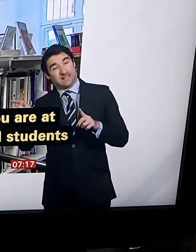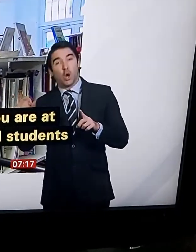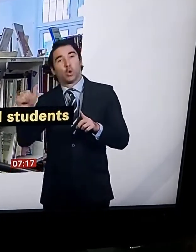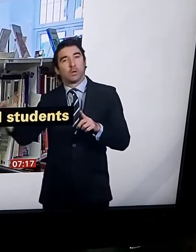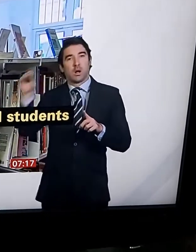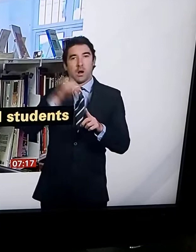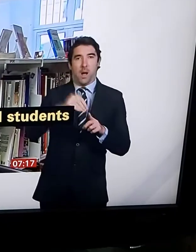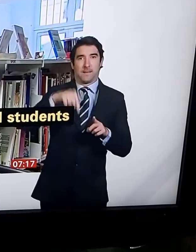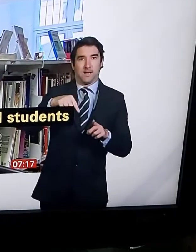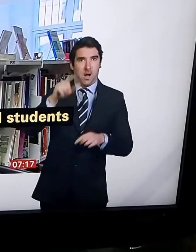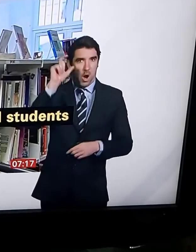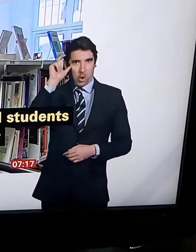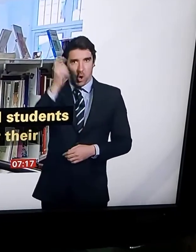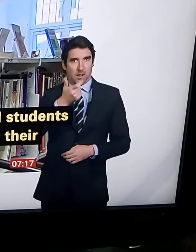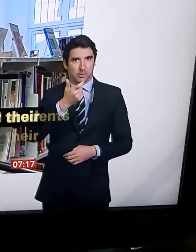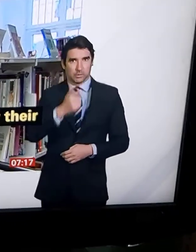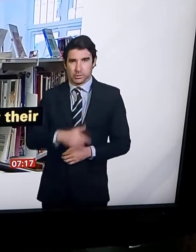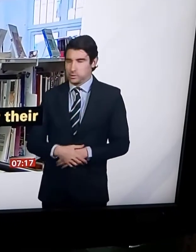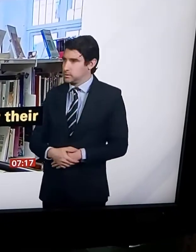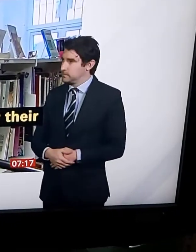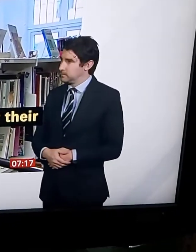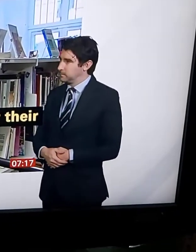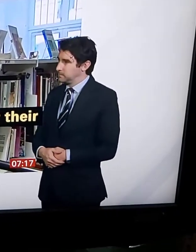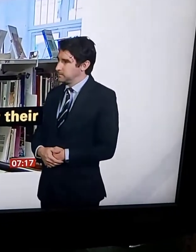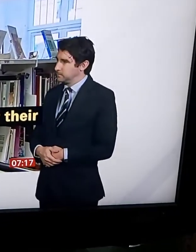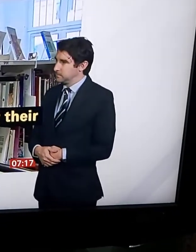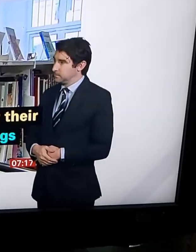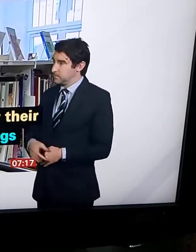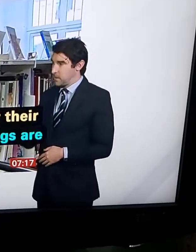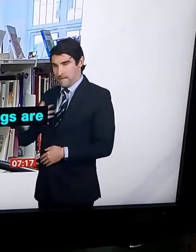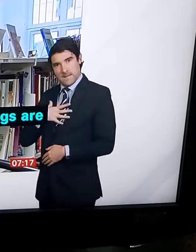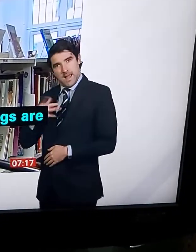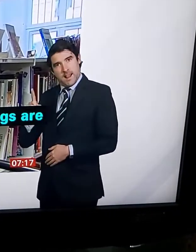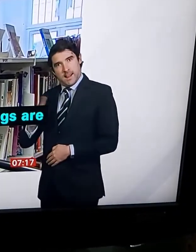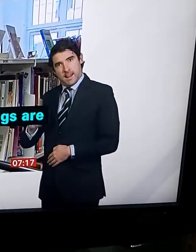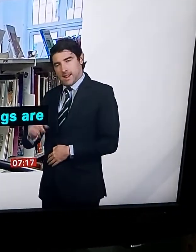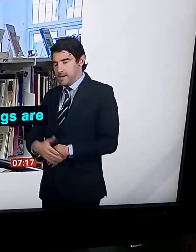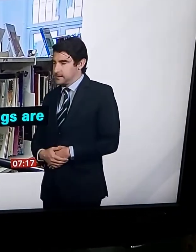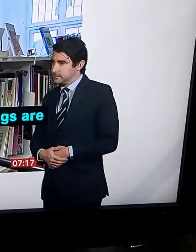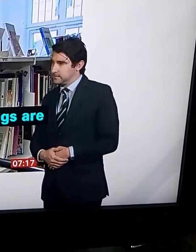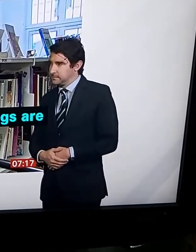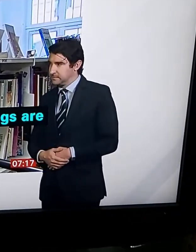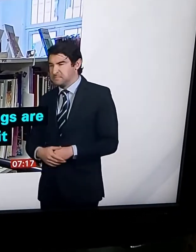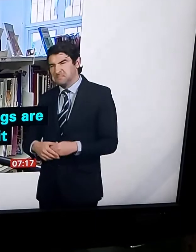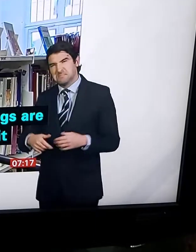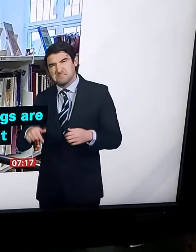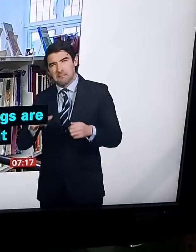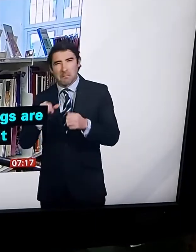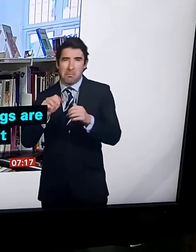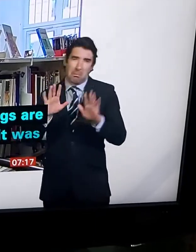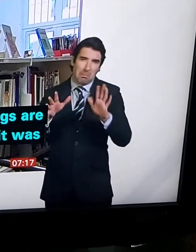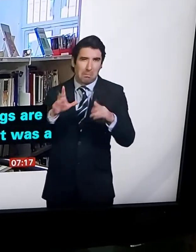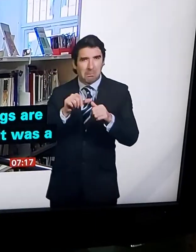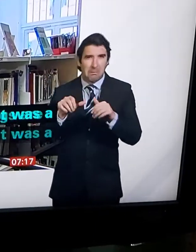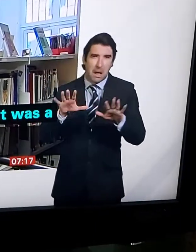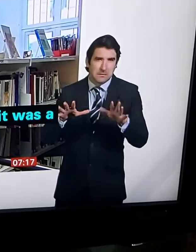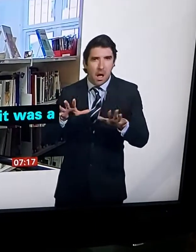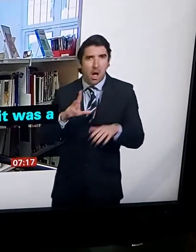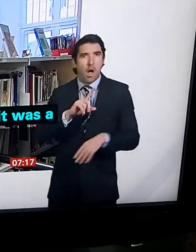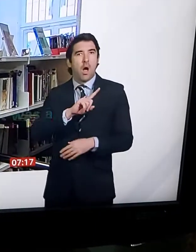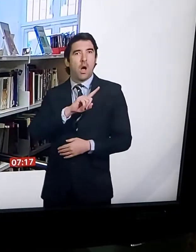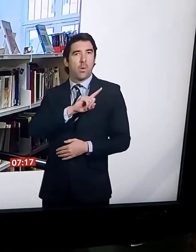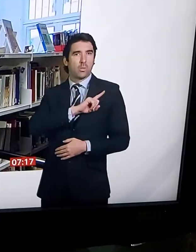Well, obviously a lot better than what it was over a week ago, because hopefully the girls at our school will be able to take